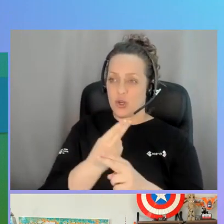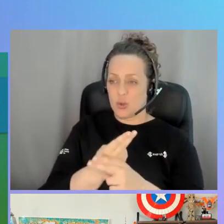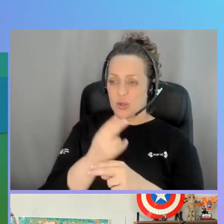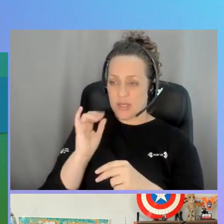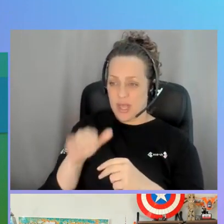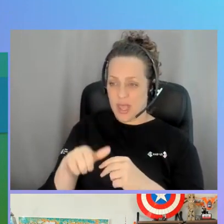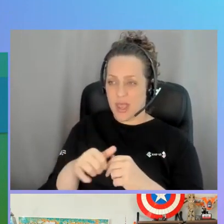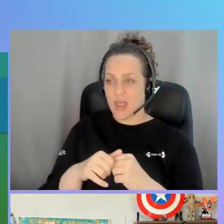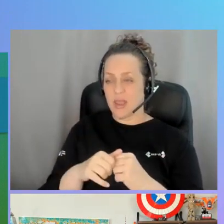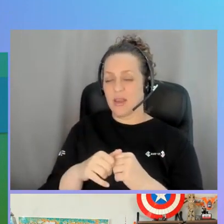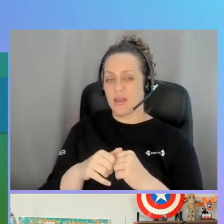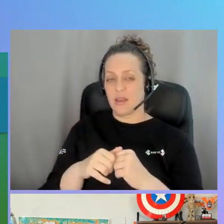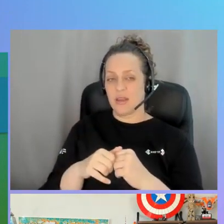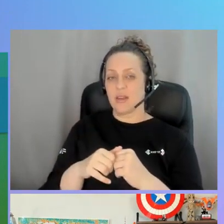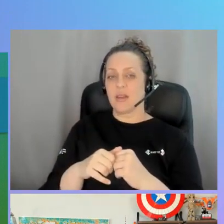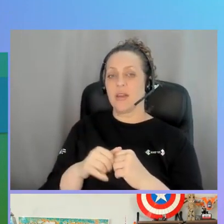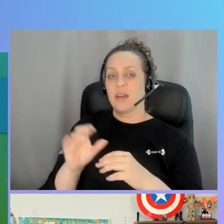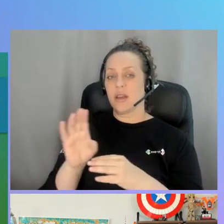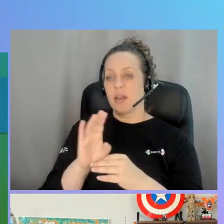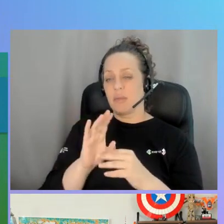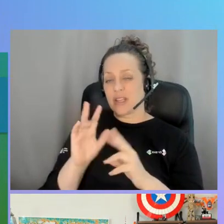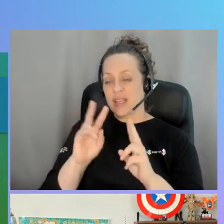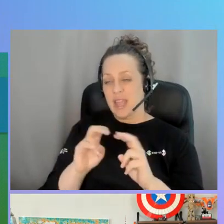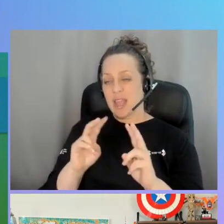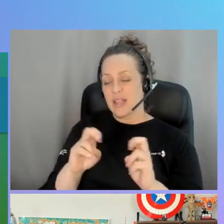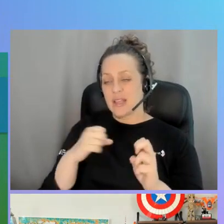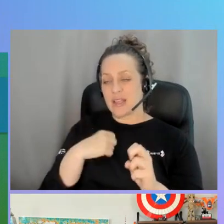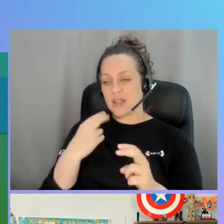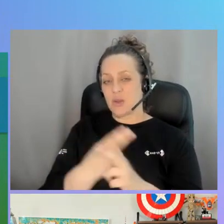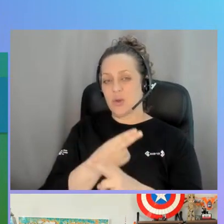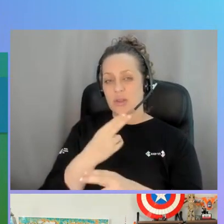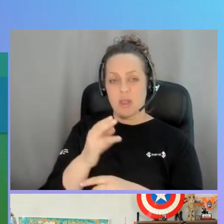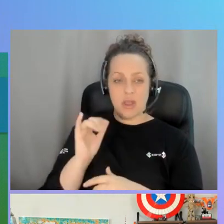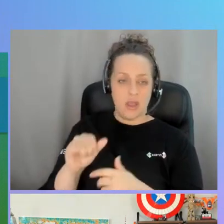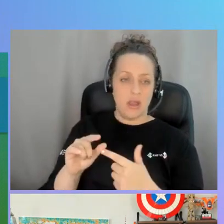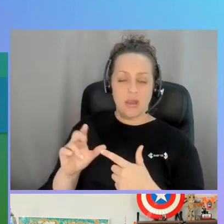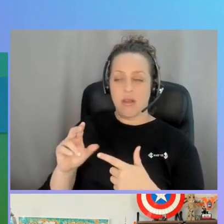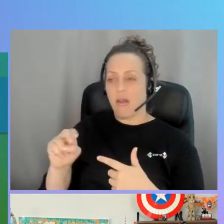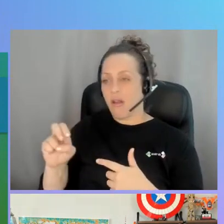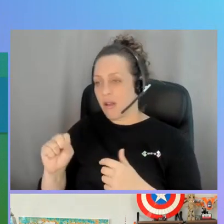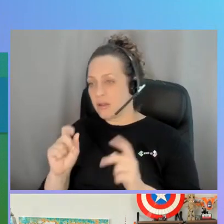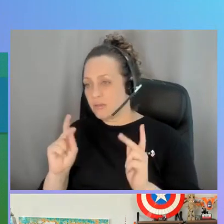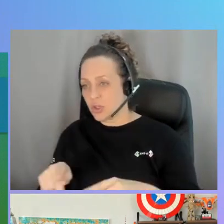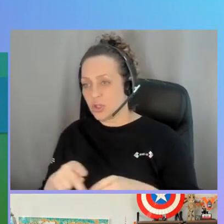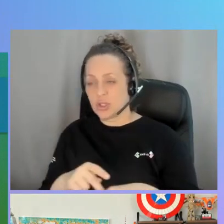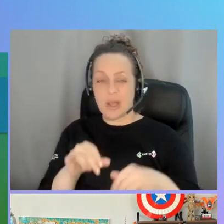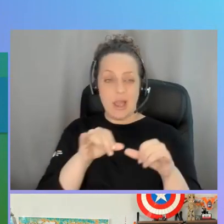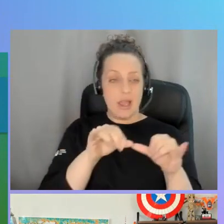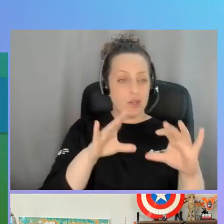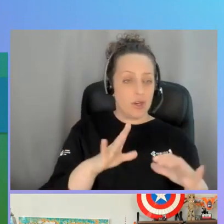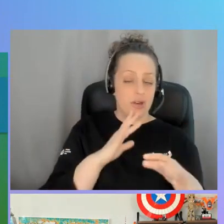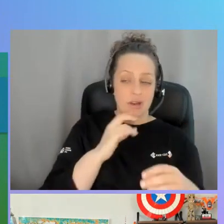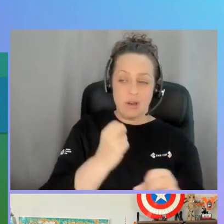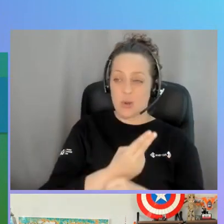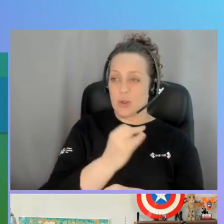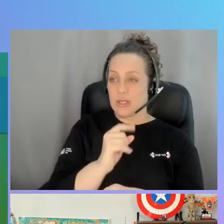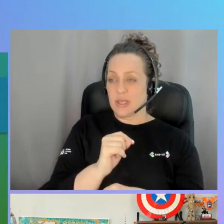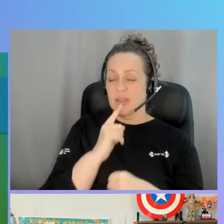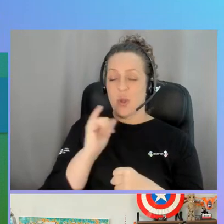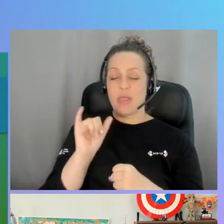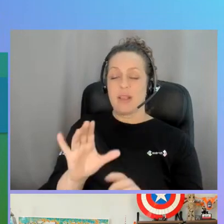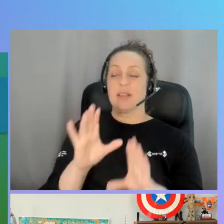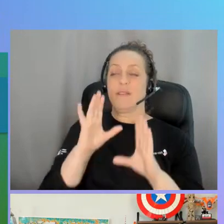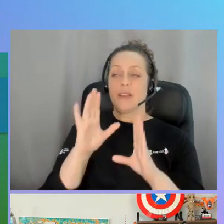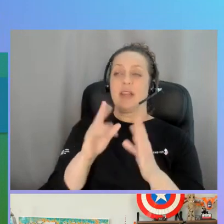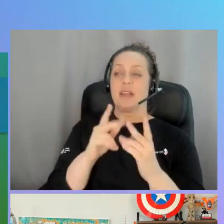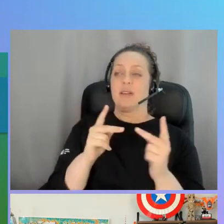A business analyst can use that, a comms person can use that, a an engineer can use that, right? So that's a